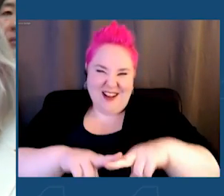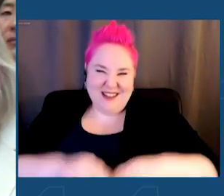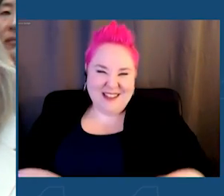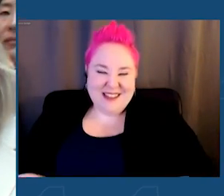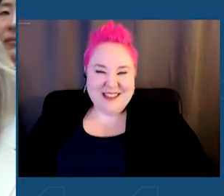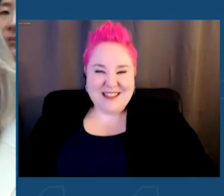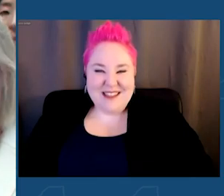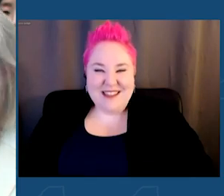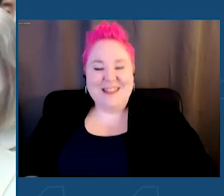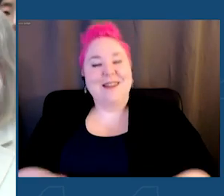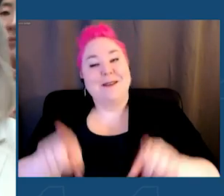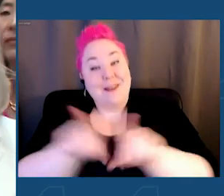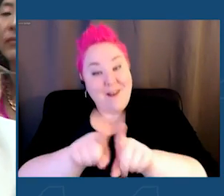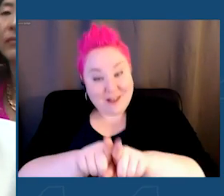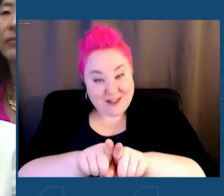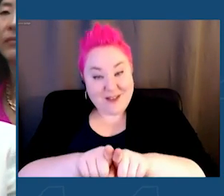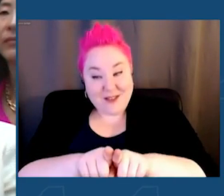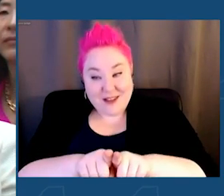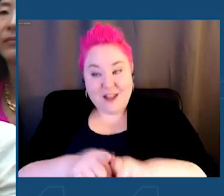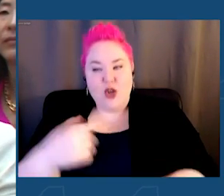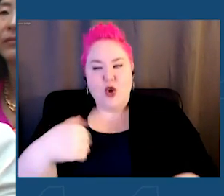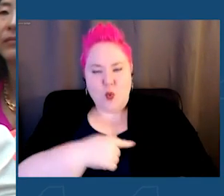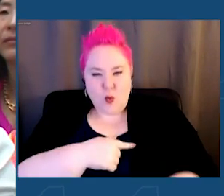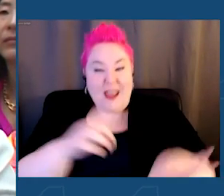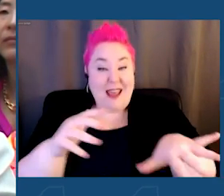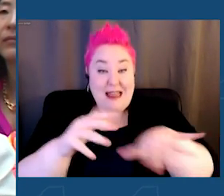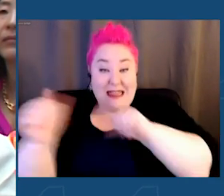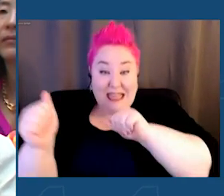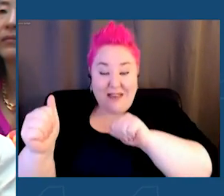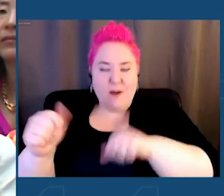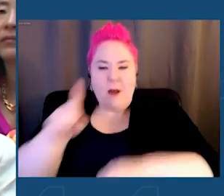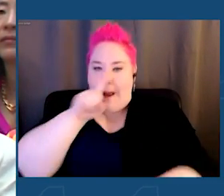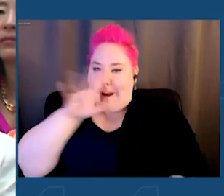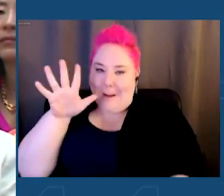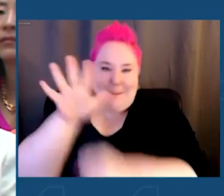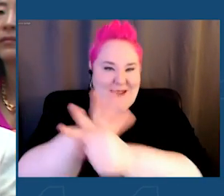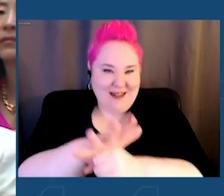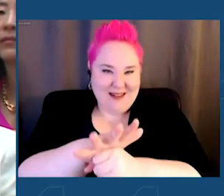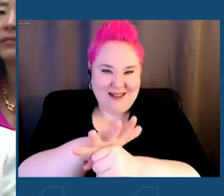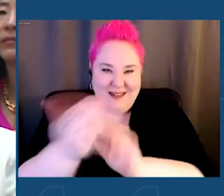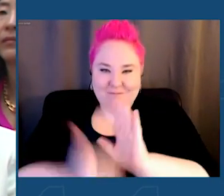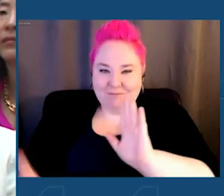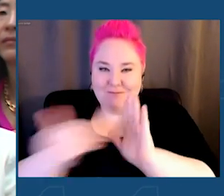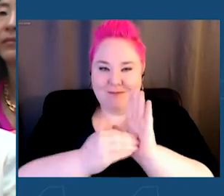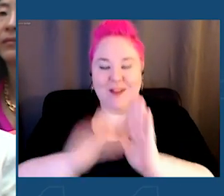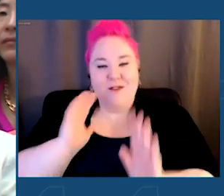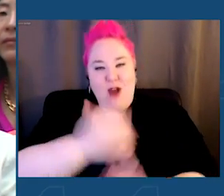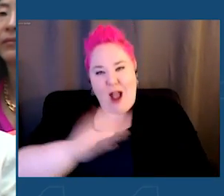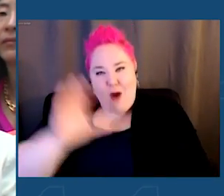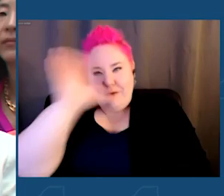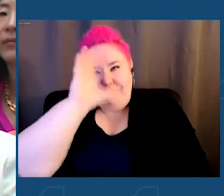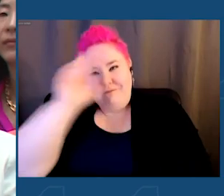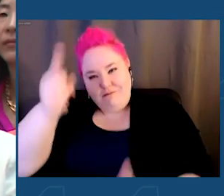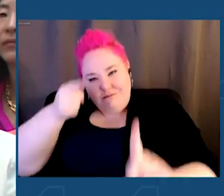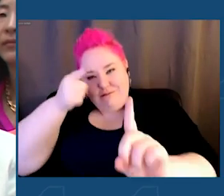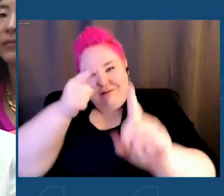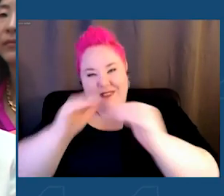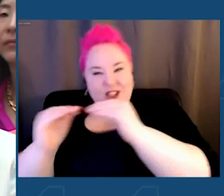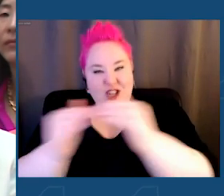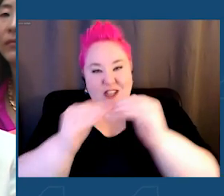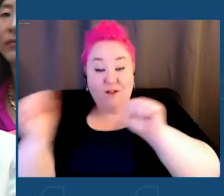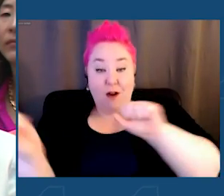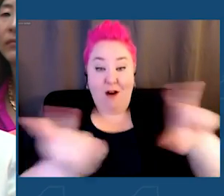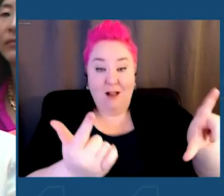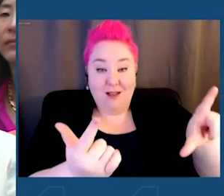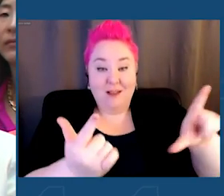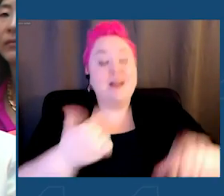also, we leave here recommitted in our quest for justice and equality for all. And we'll